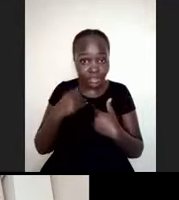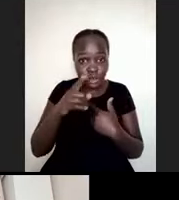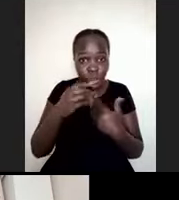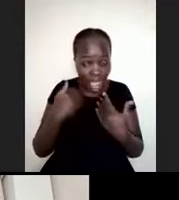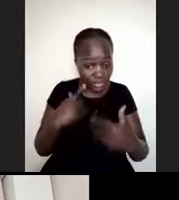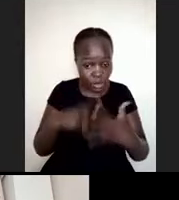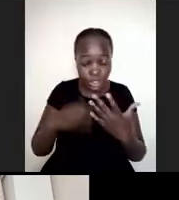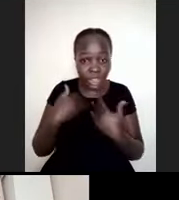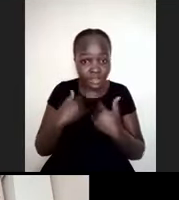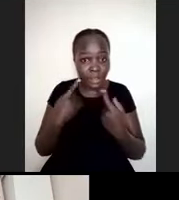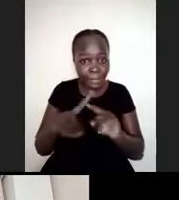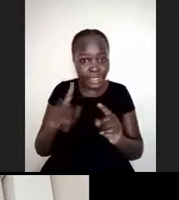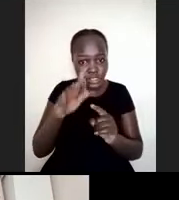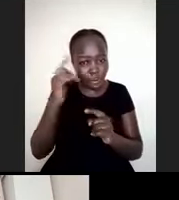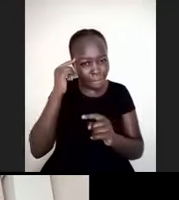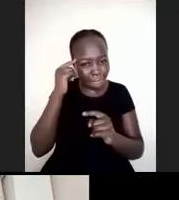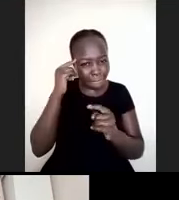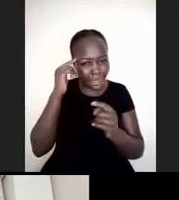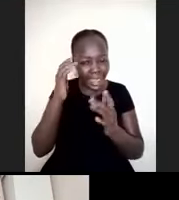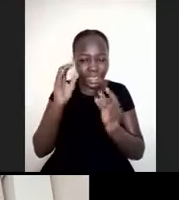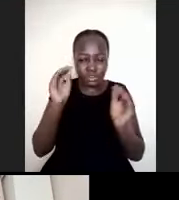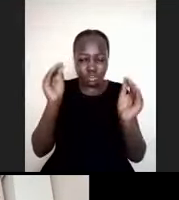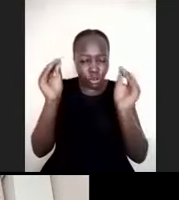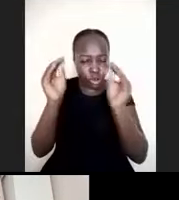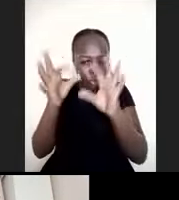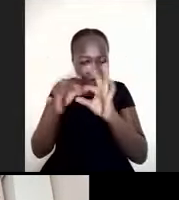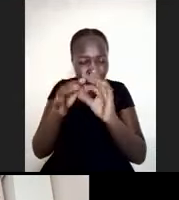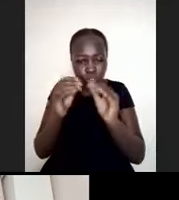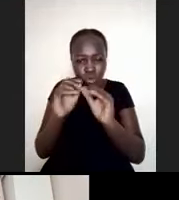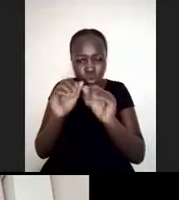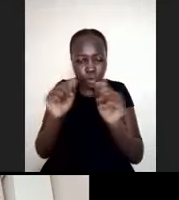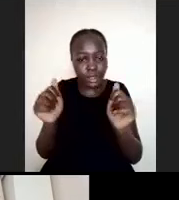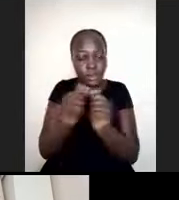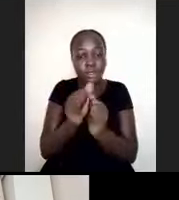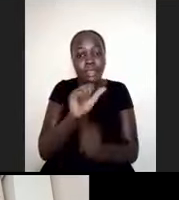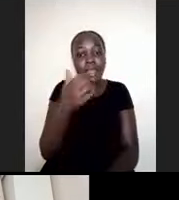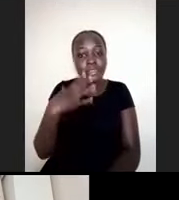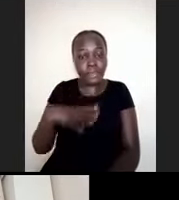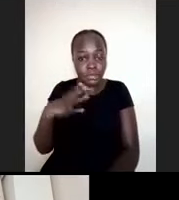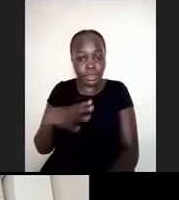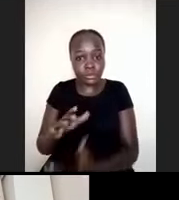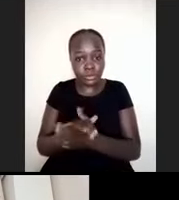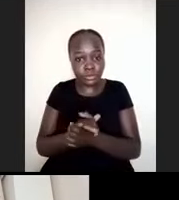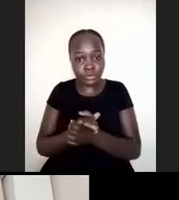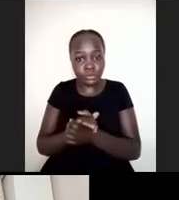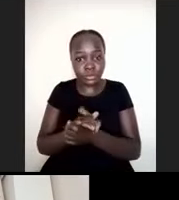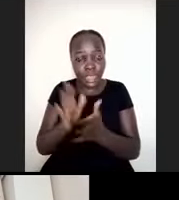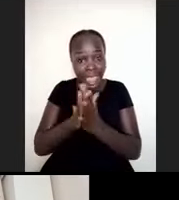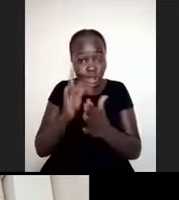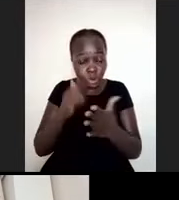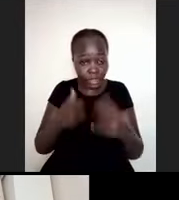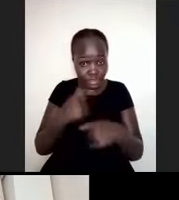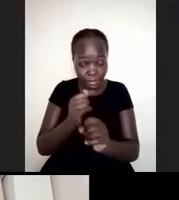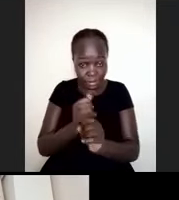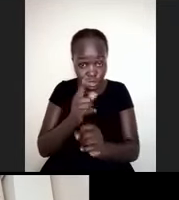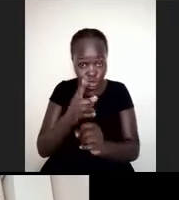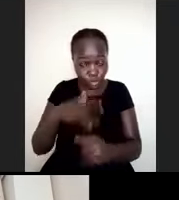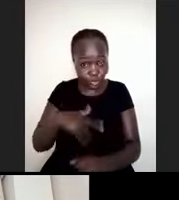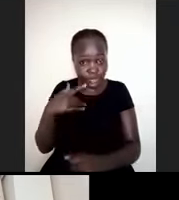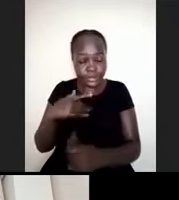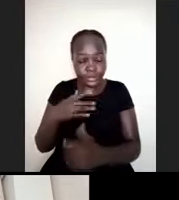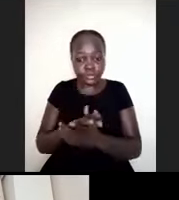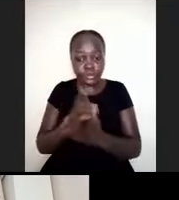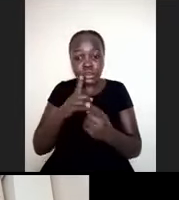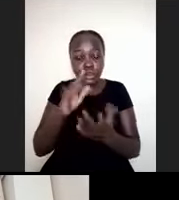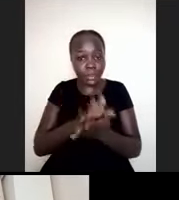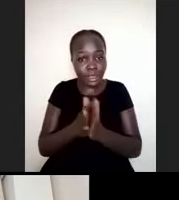having, but your mind and your thoughts are with them and what they're doing and what they're making you feel. So you become